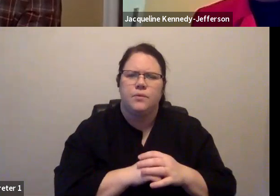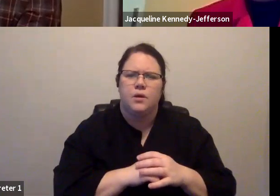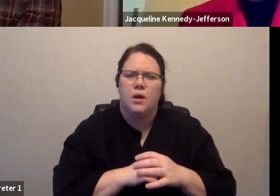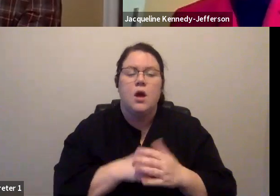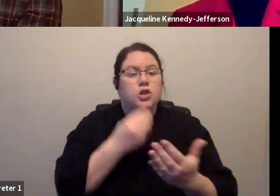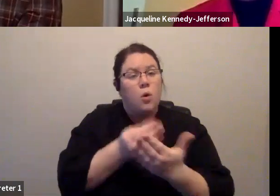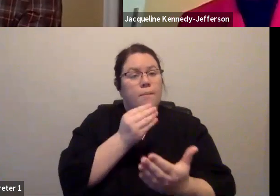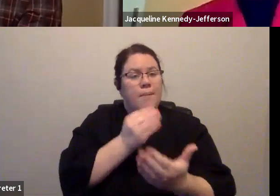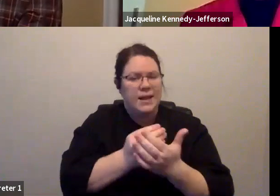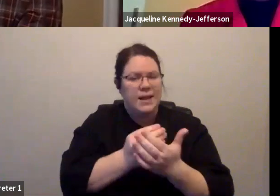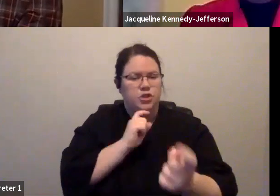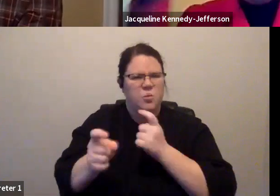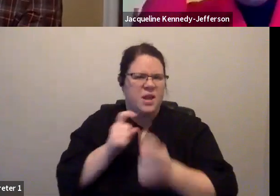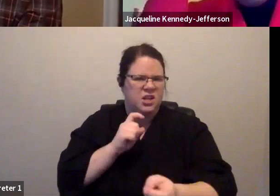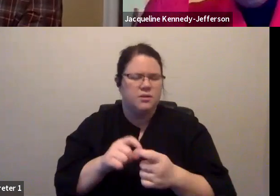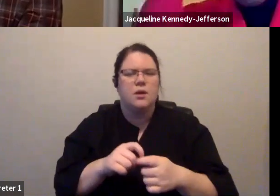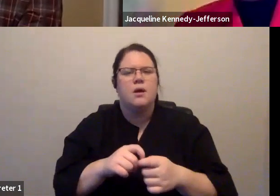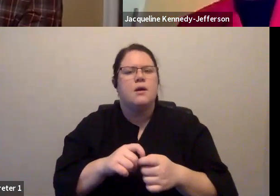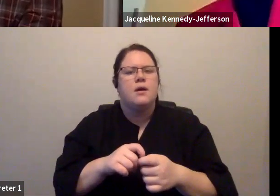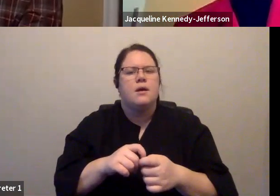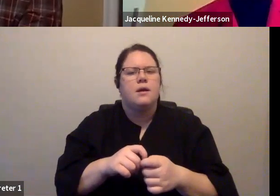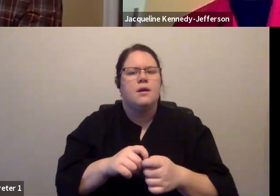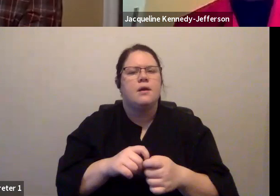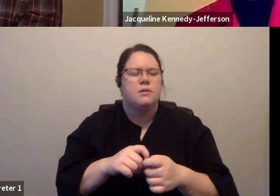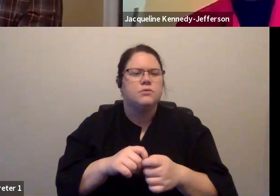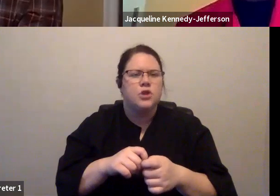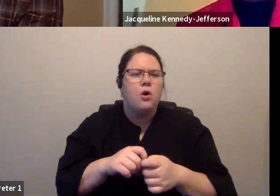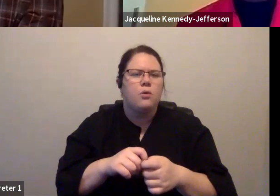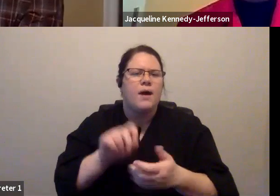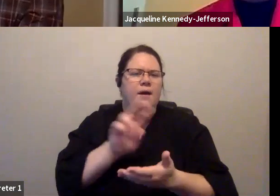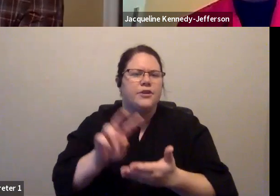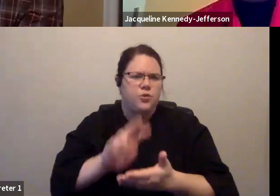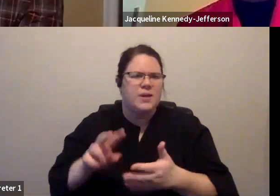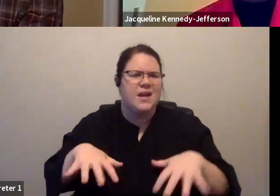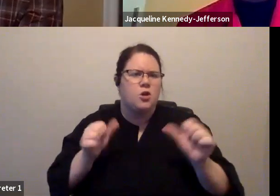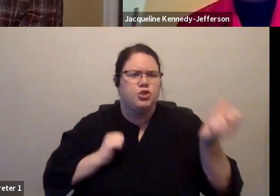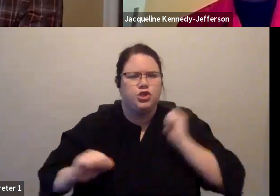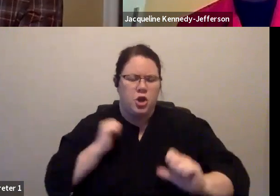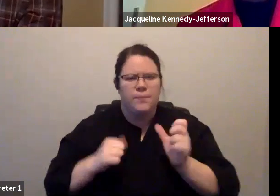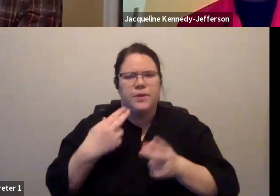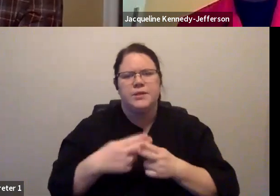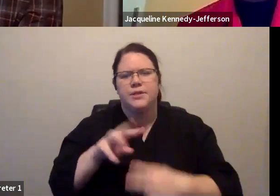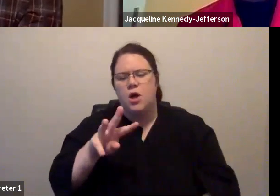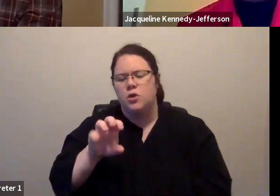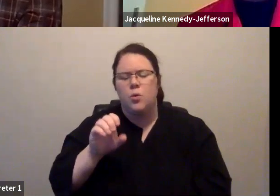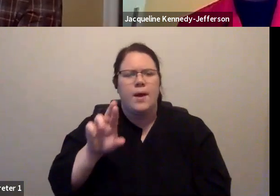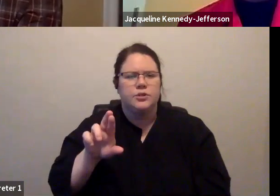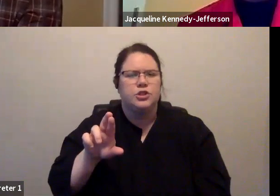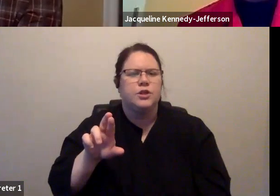donations, I host a bi-weekly show as a result of the killing of George Floyd called Webster Speaks, Dialogues on Race, Equity, and